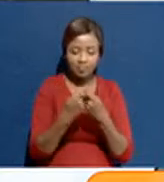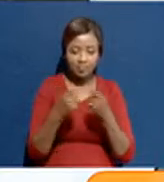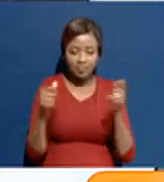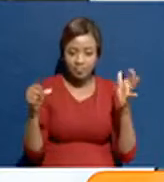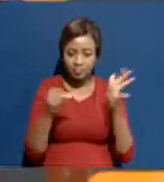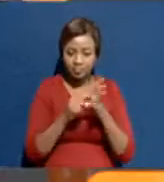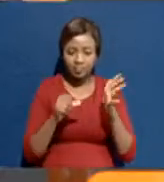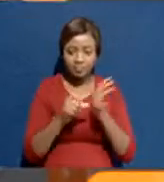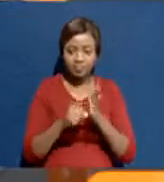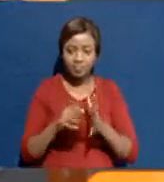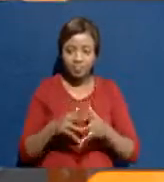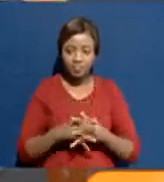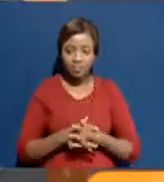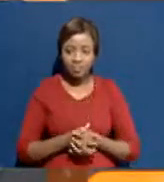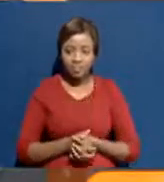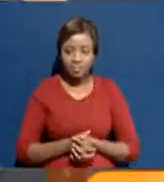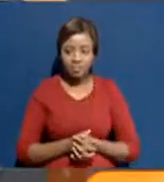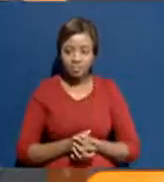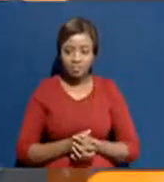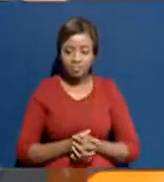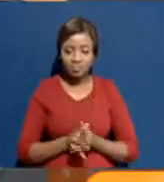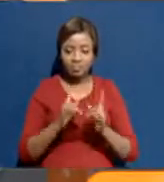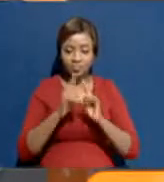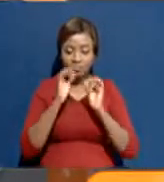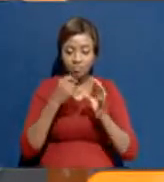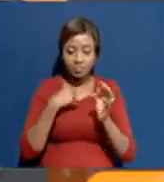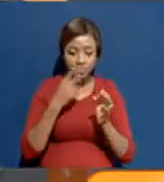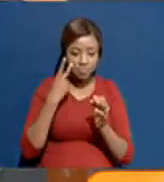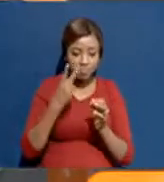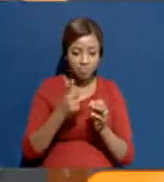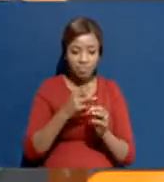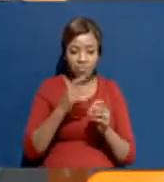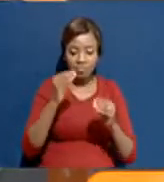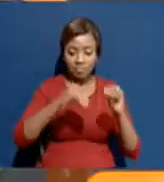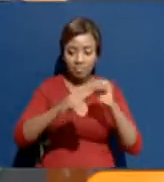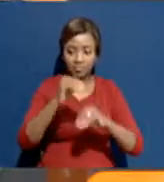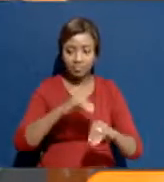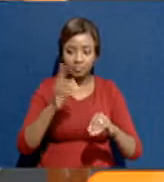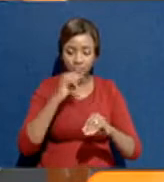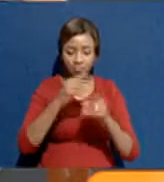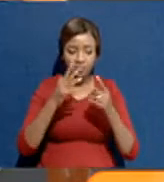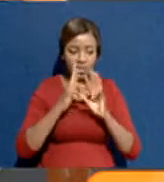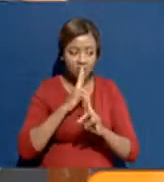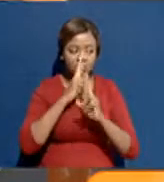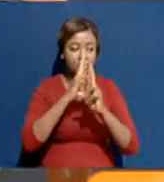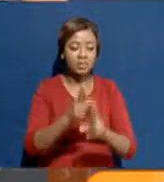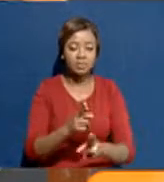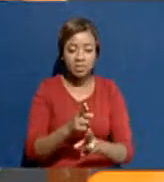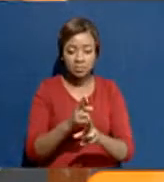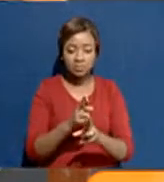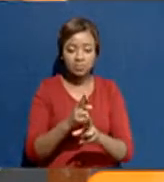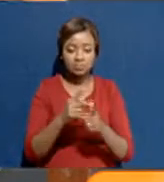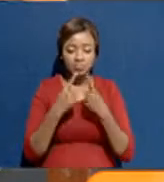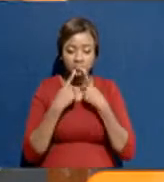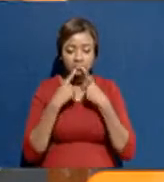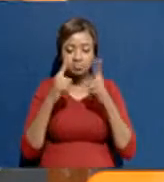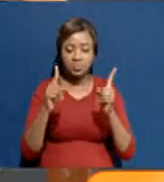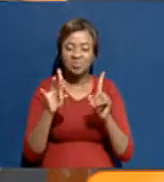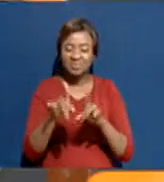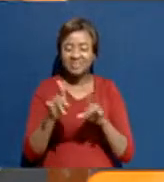Right? If you look at the election results, it's more or less like an ethnic